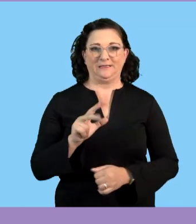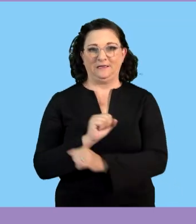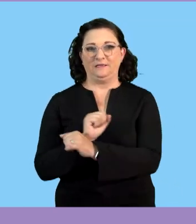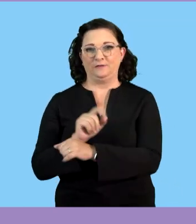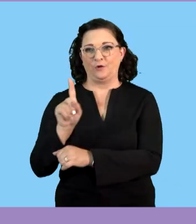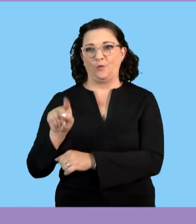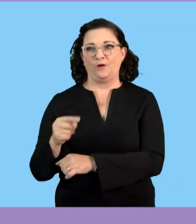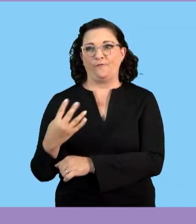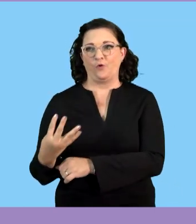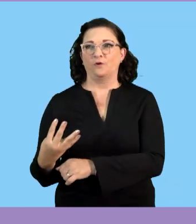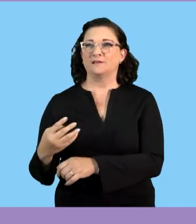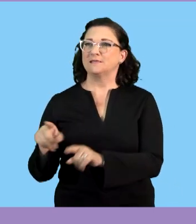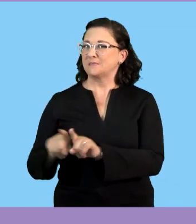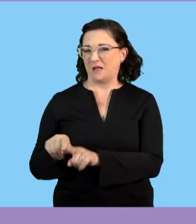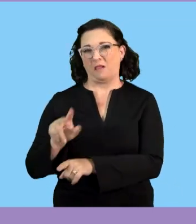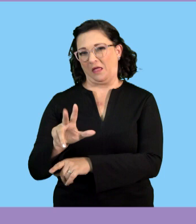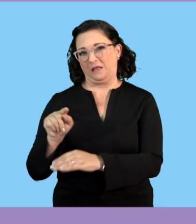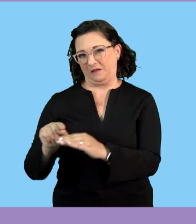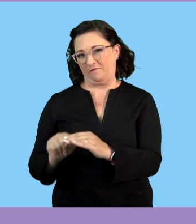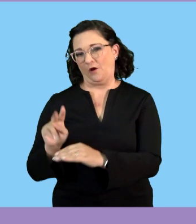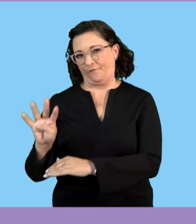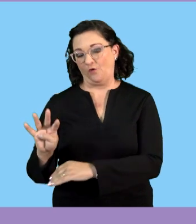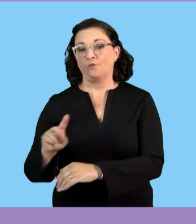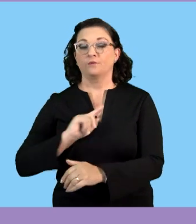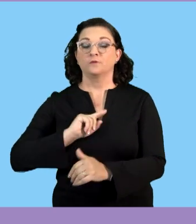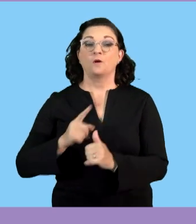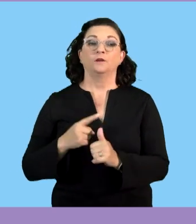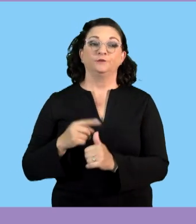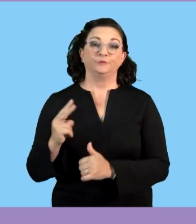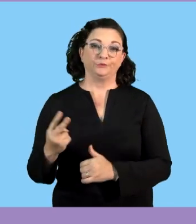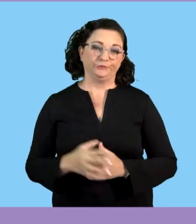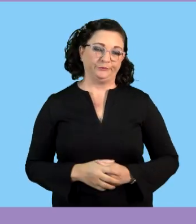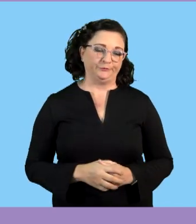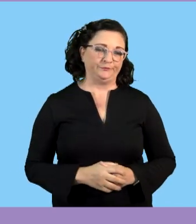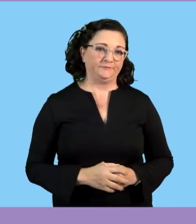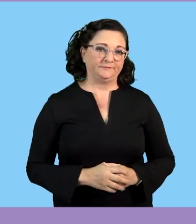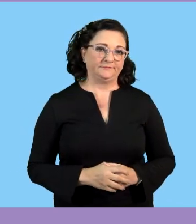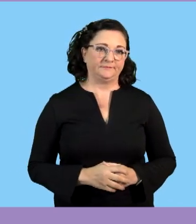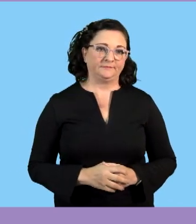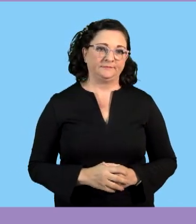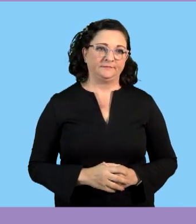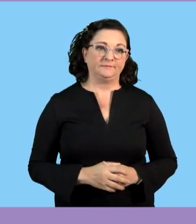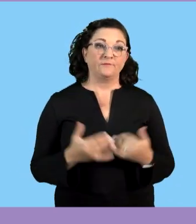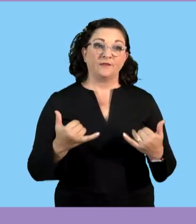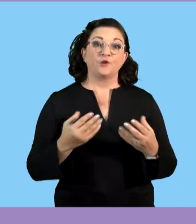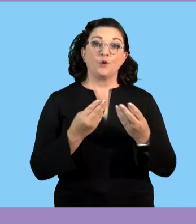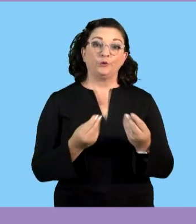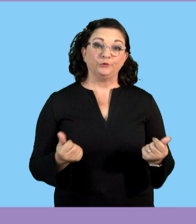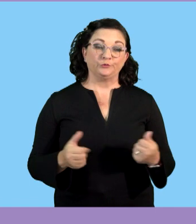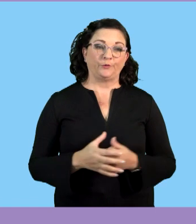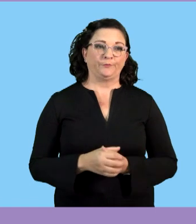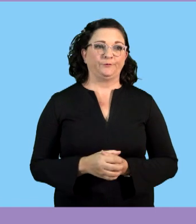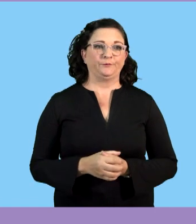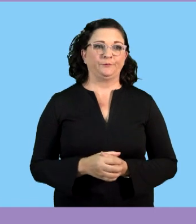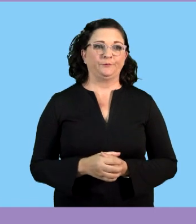the same as 8 divided by 4. That is going to give us an answer of 2. Let's go now and